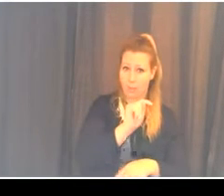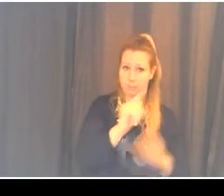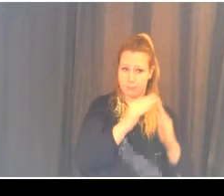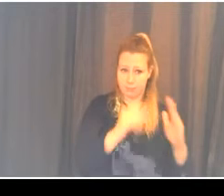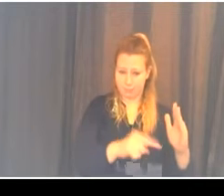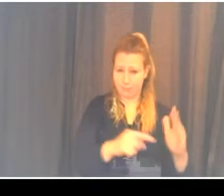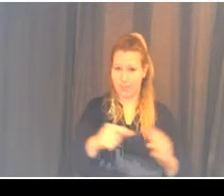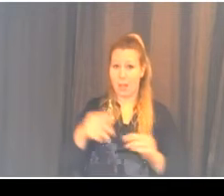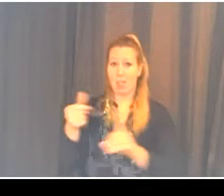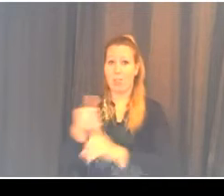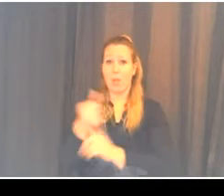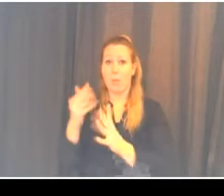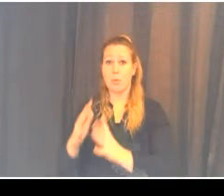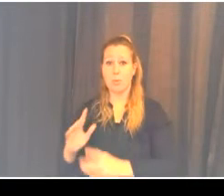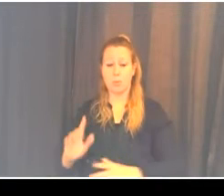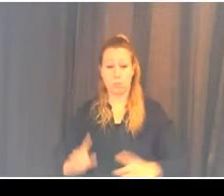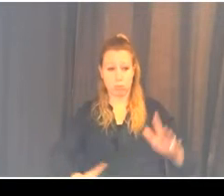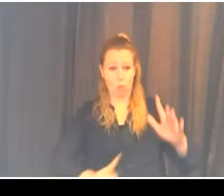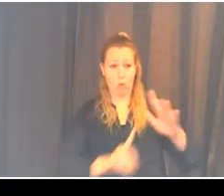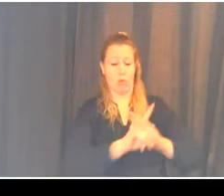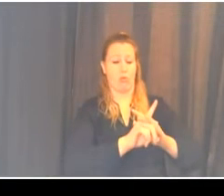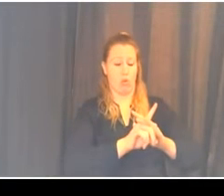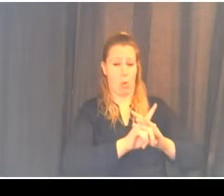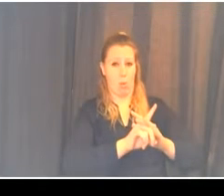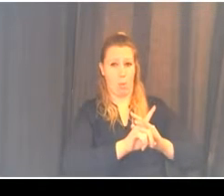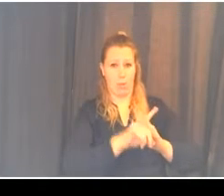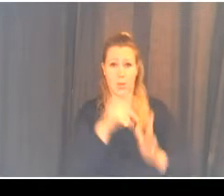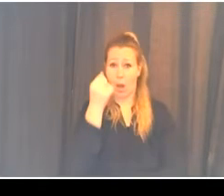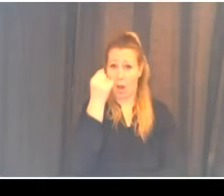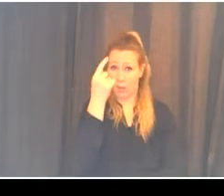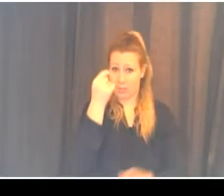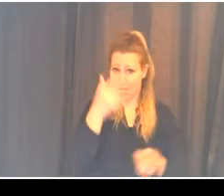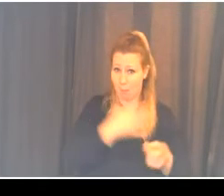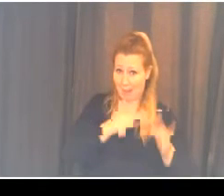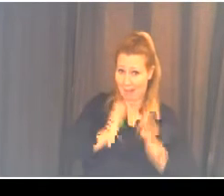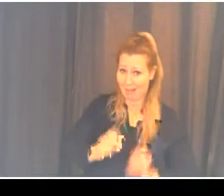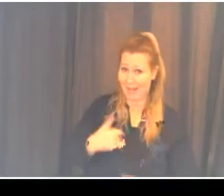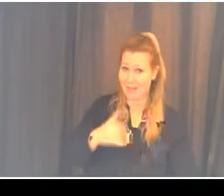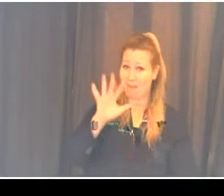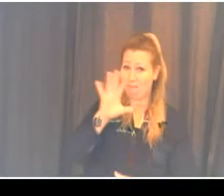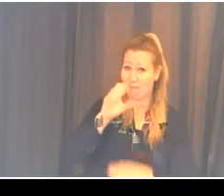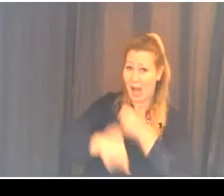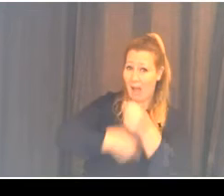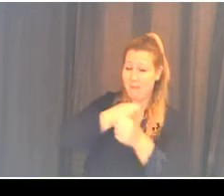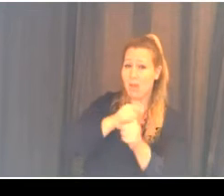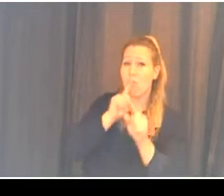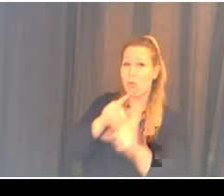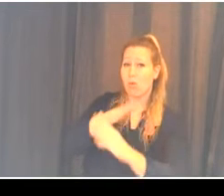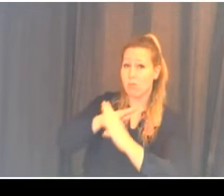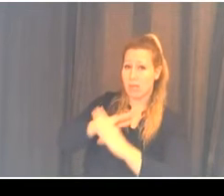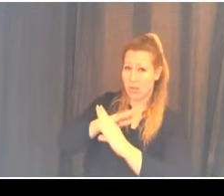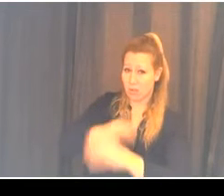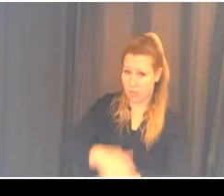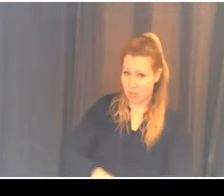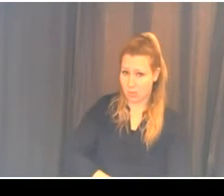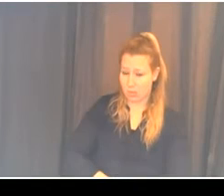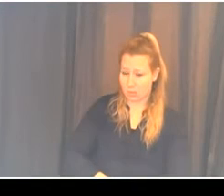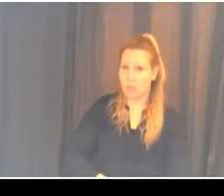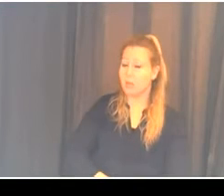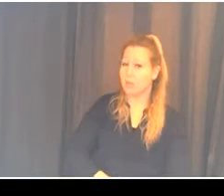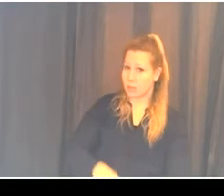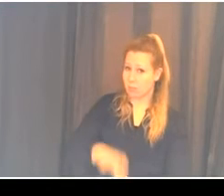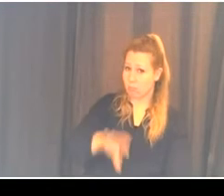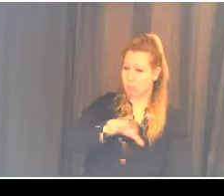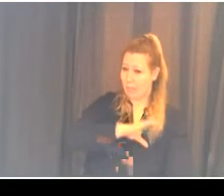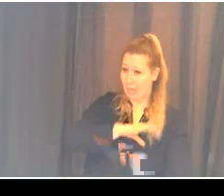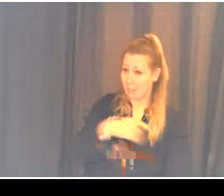NYPD to ensure that what we hope are isolated incidents do not happen again on the service delivery